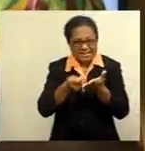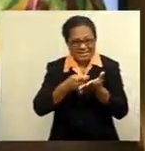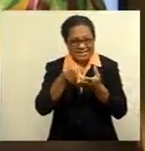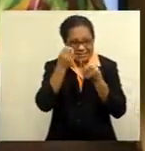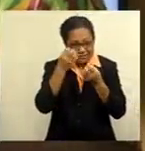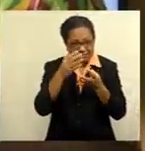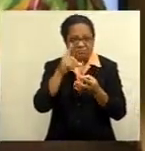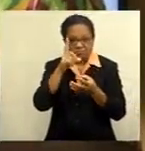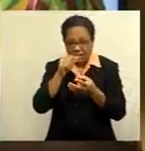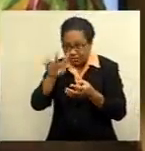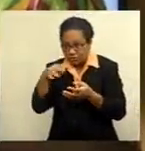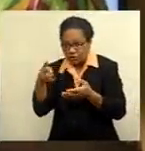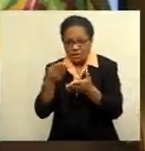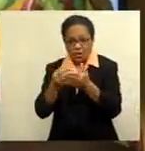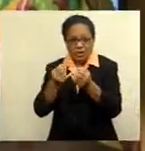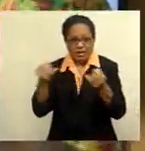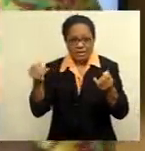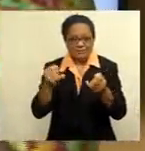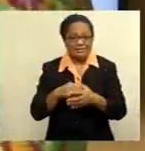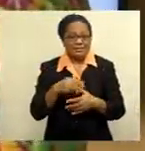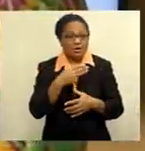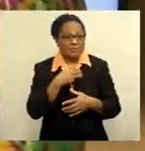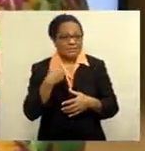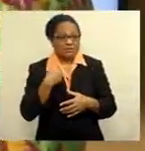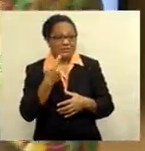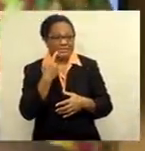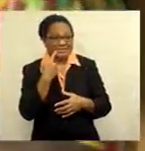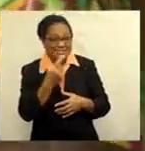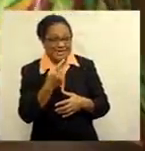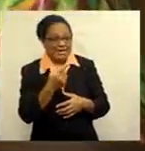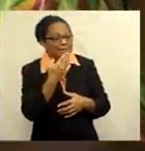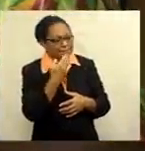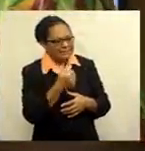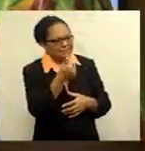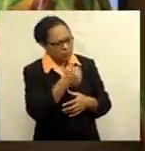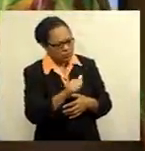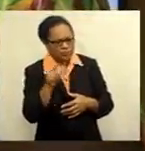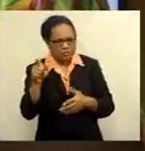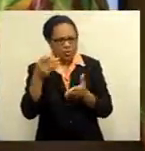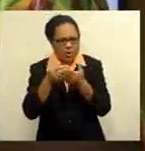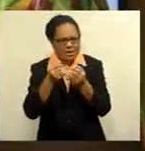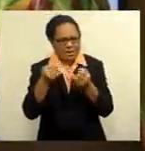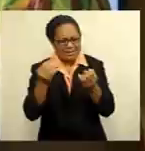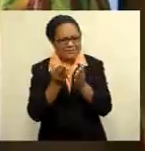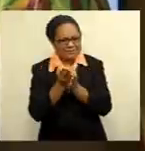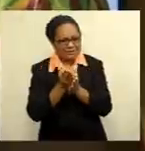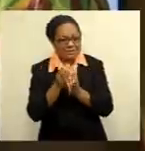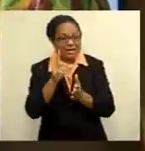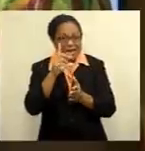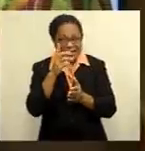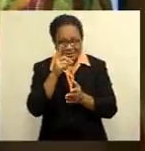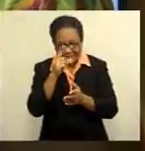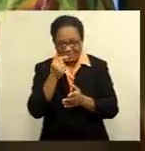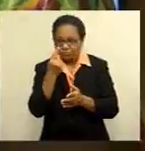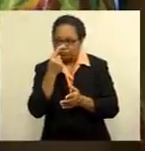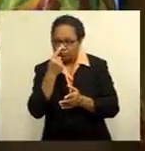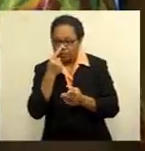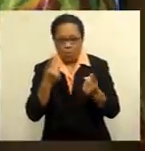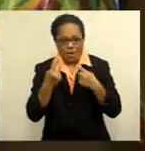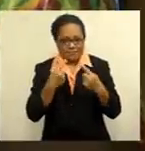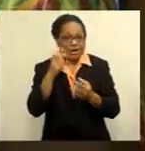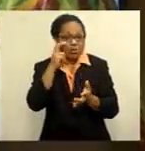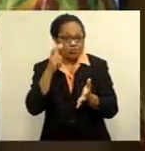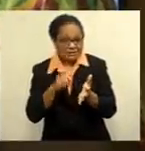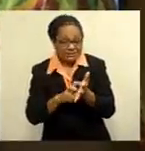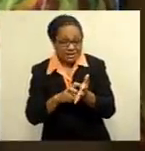is urging its lessees to take advantage of this online service by visiting the Lands Department website and register in order to get the